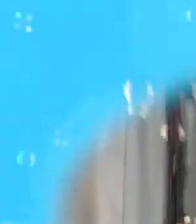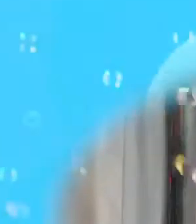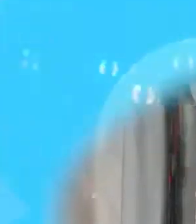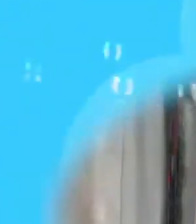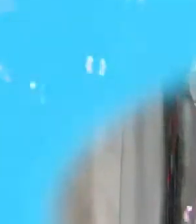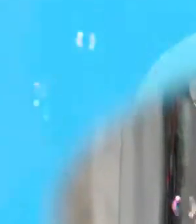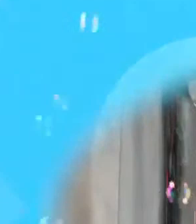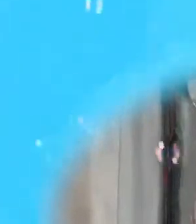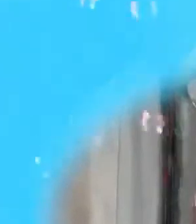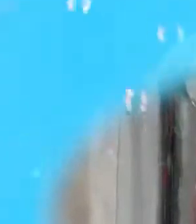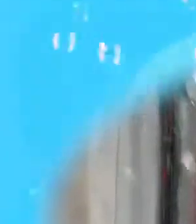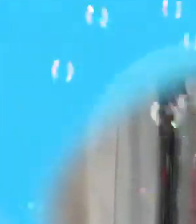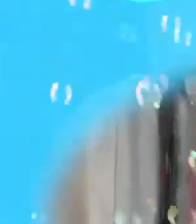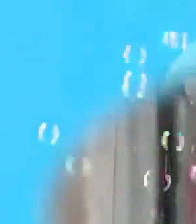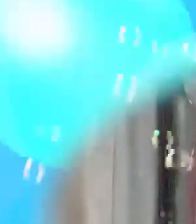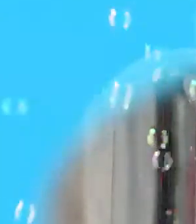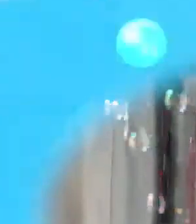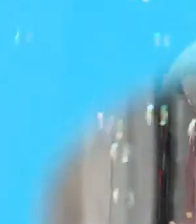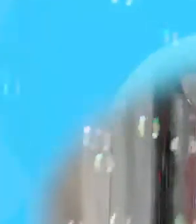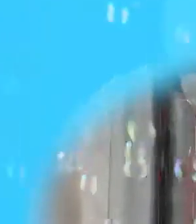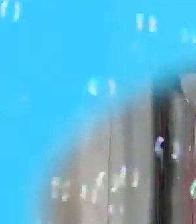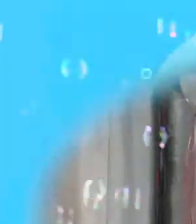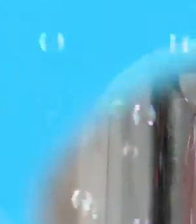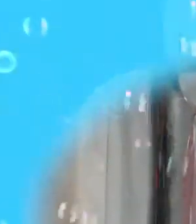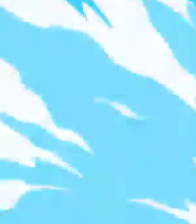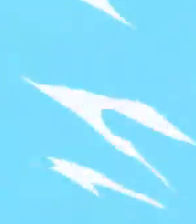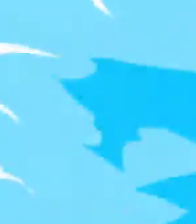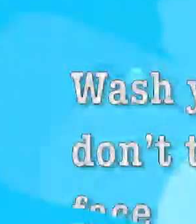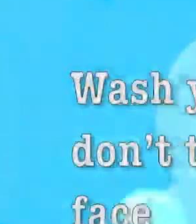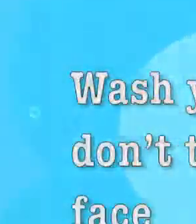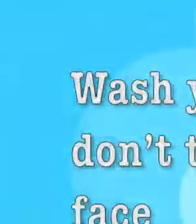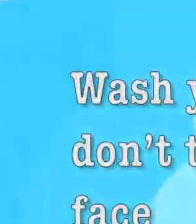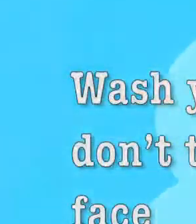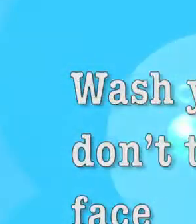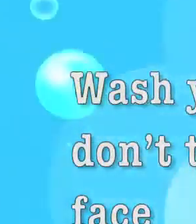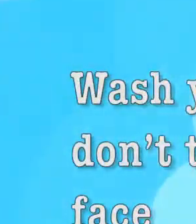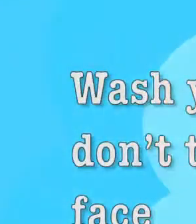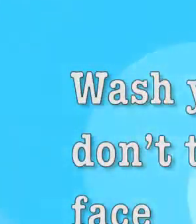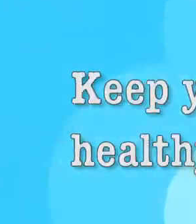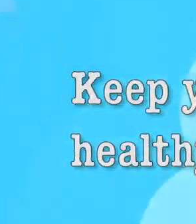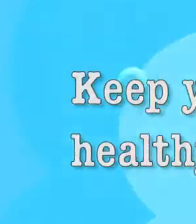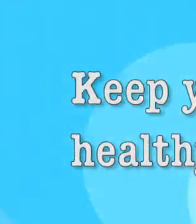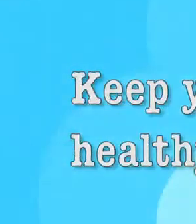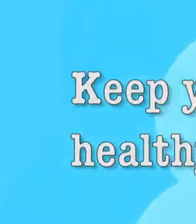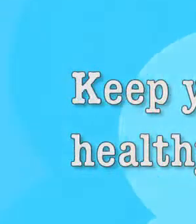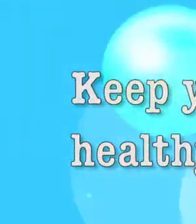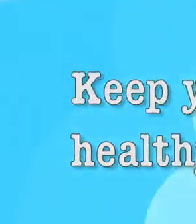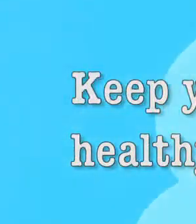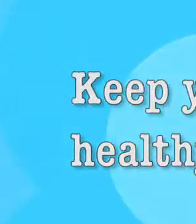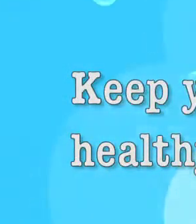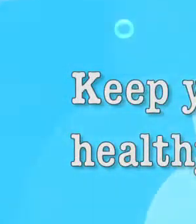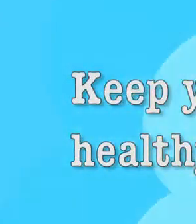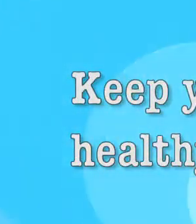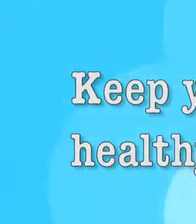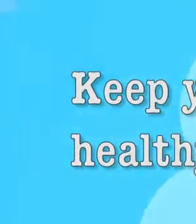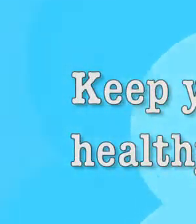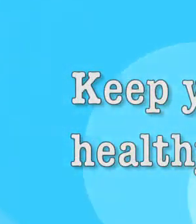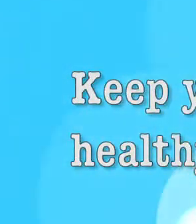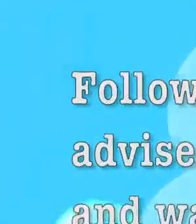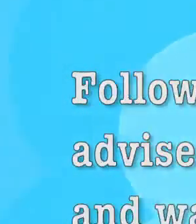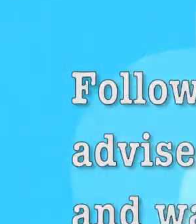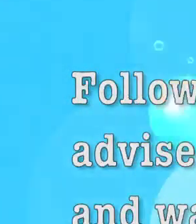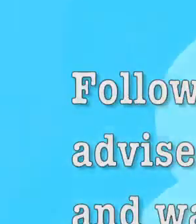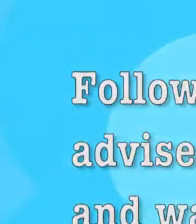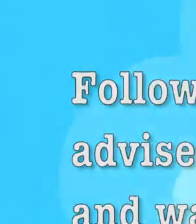your fingers and in between. Wash your hands, don't touch your face, keep your home a healthy